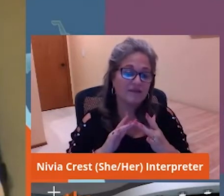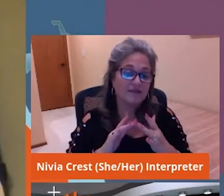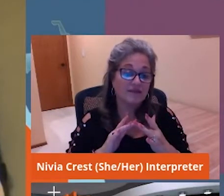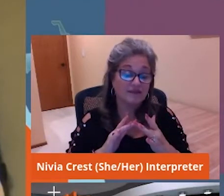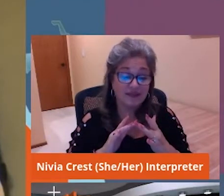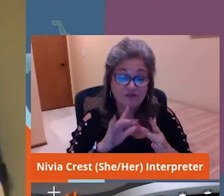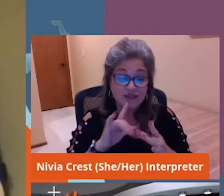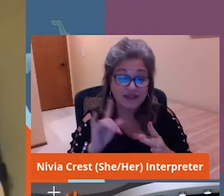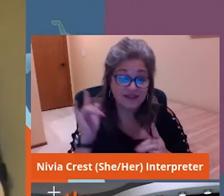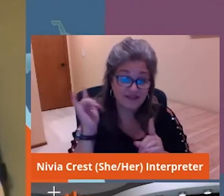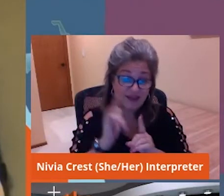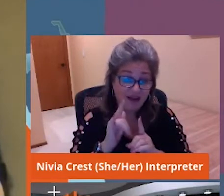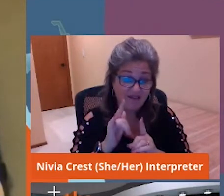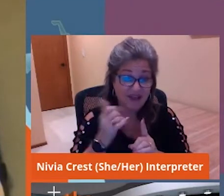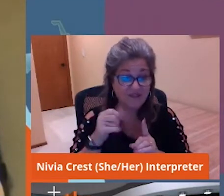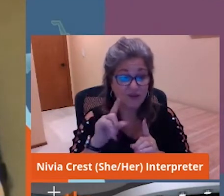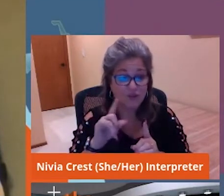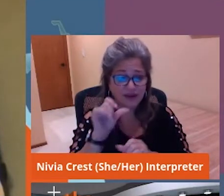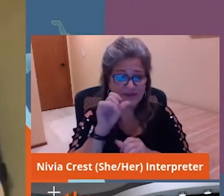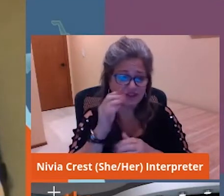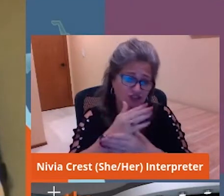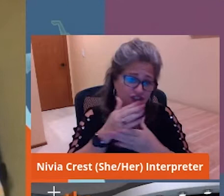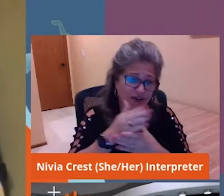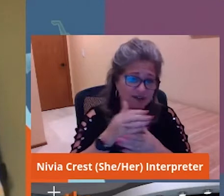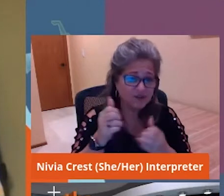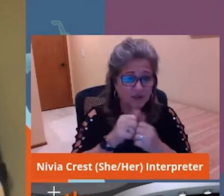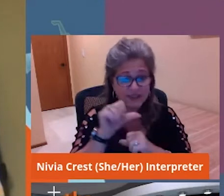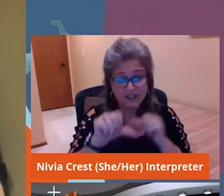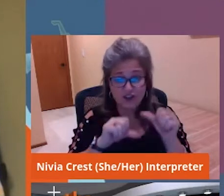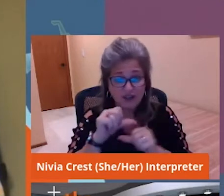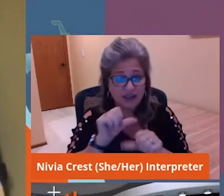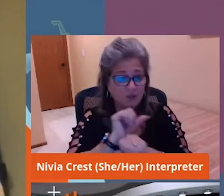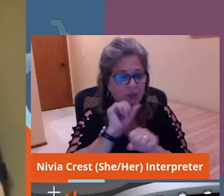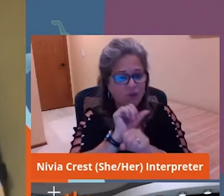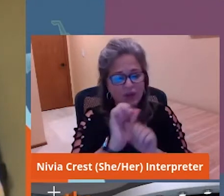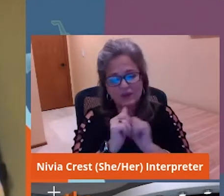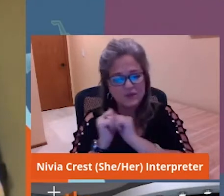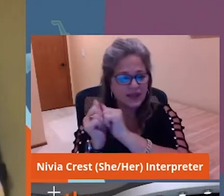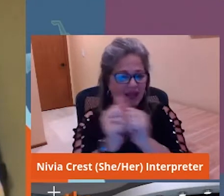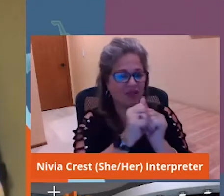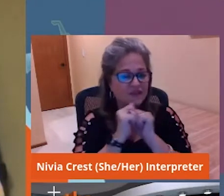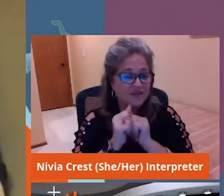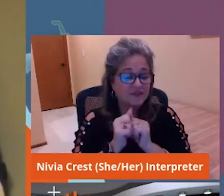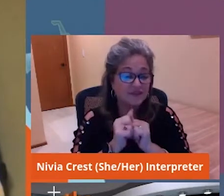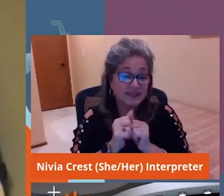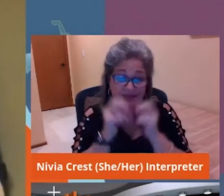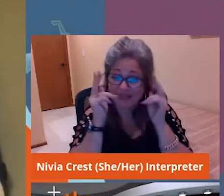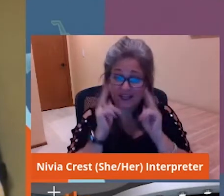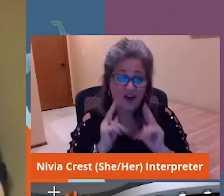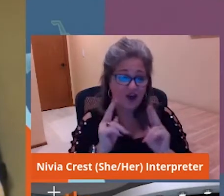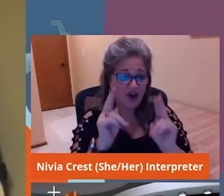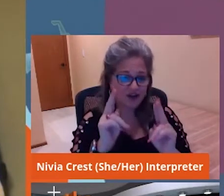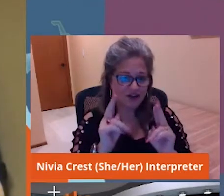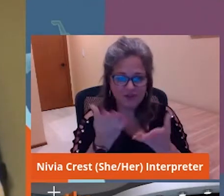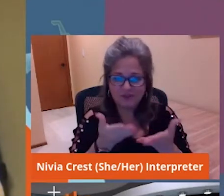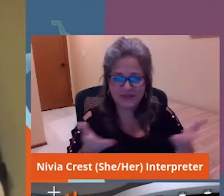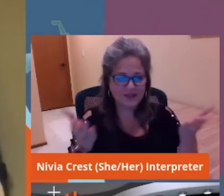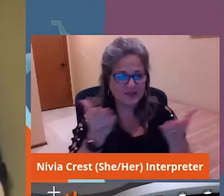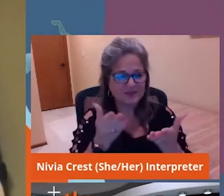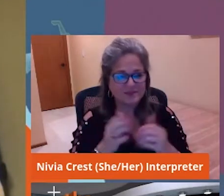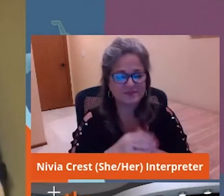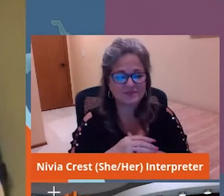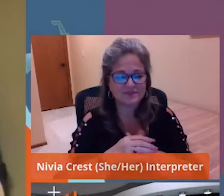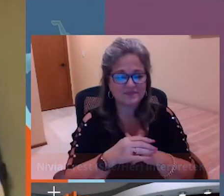love that everybody shares and works together. And so it's just been an honor to be here, and I